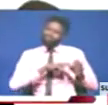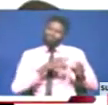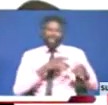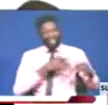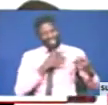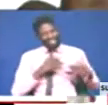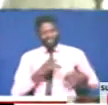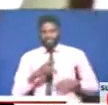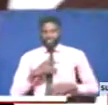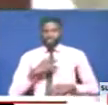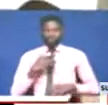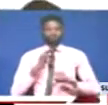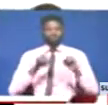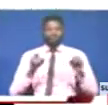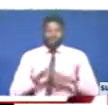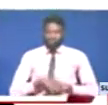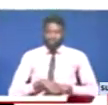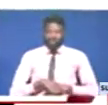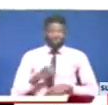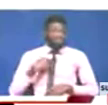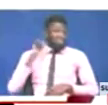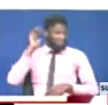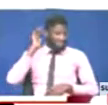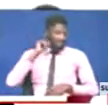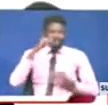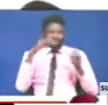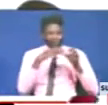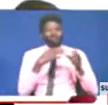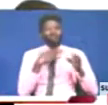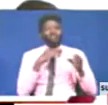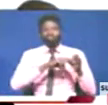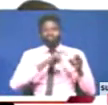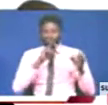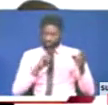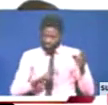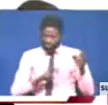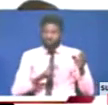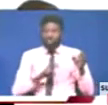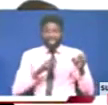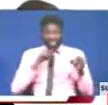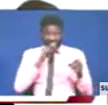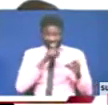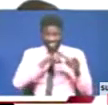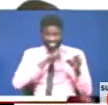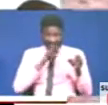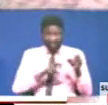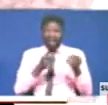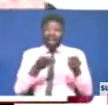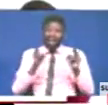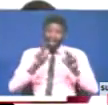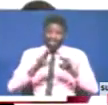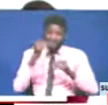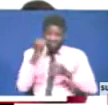these parties, I hear, have expressed their intent to divorce. The divorce has not been made absolute by an